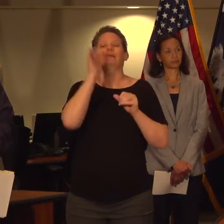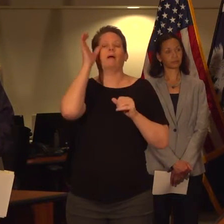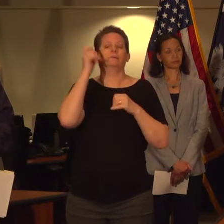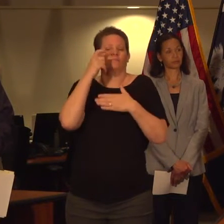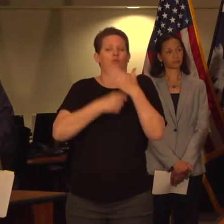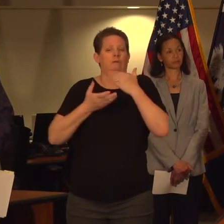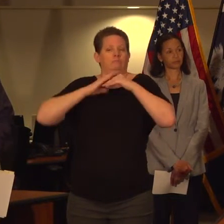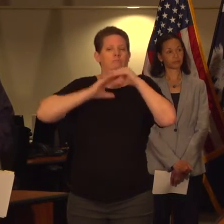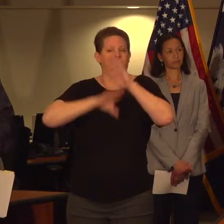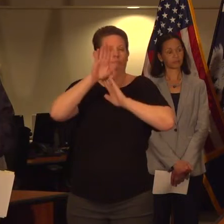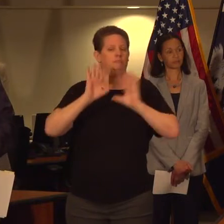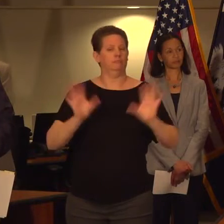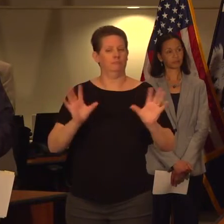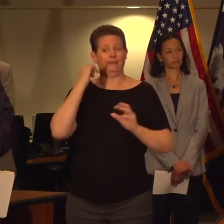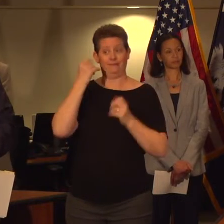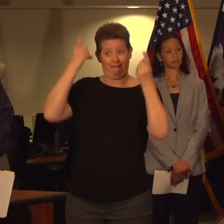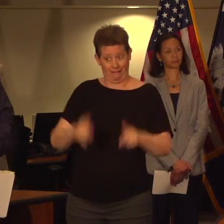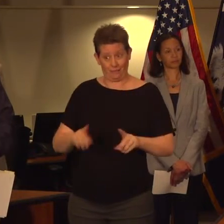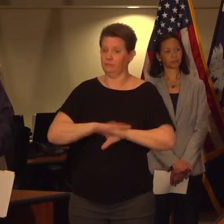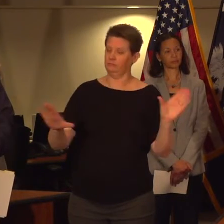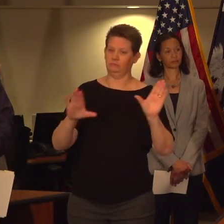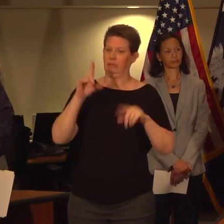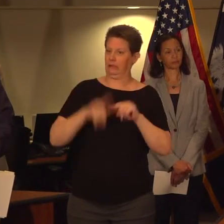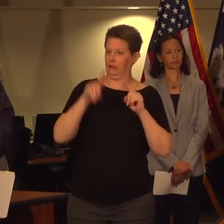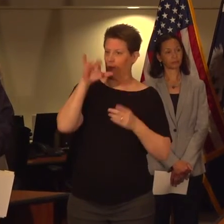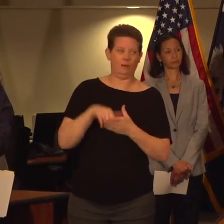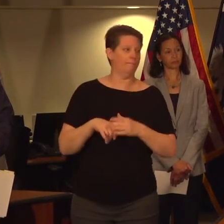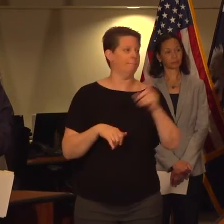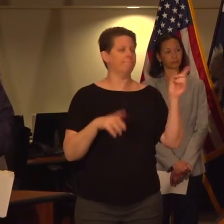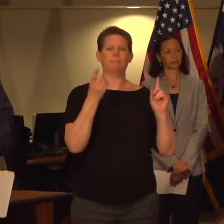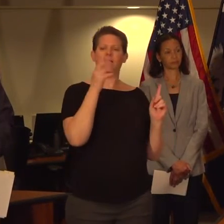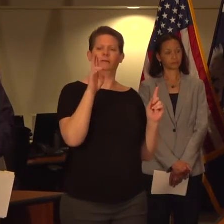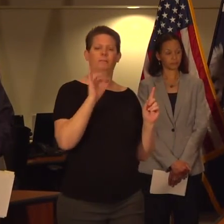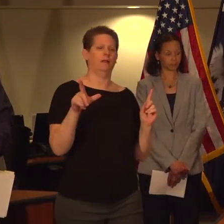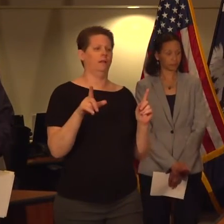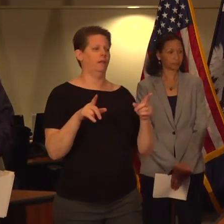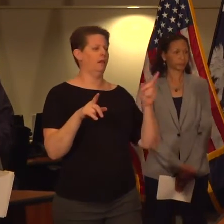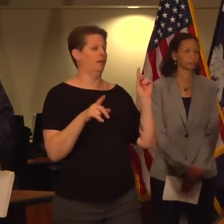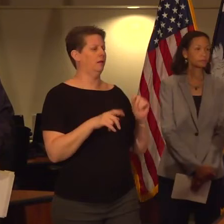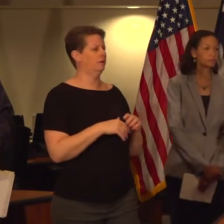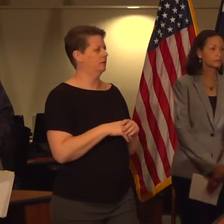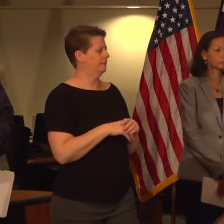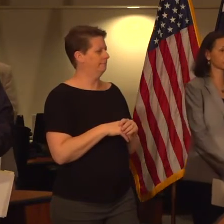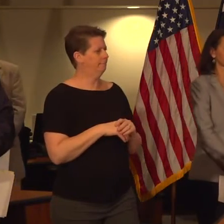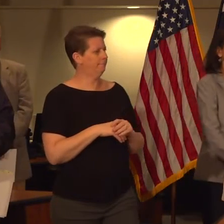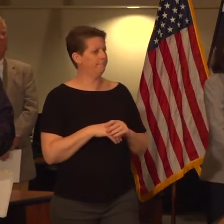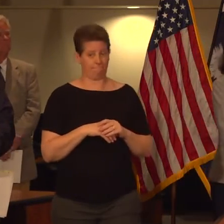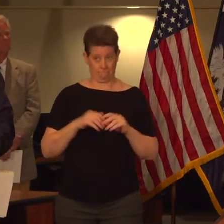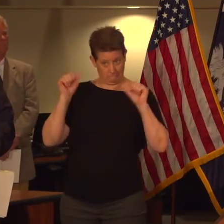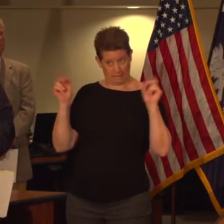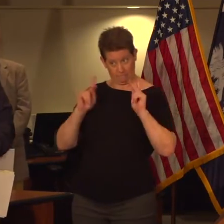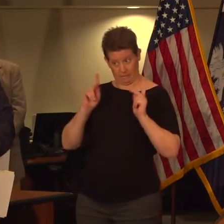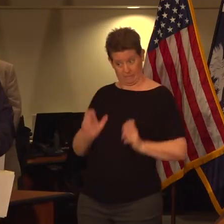It applies wherever the infraction occurs. Yes, sir. Yeah, this question for Dr. Bell. Can people safely return back to work if